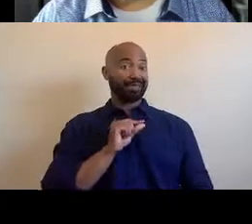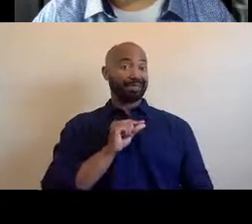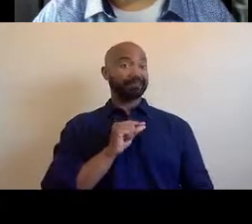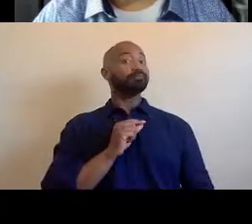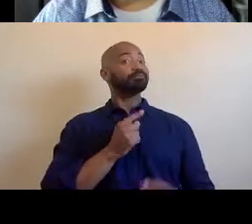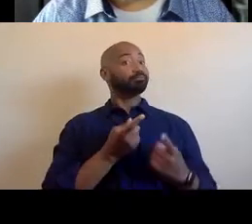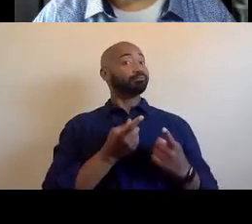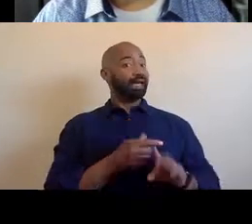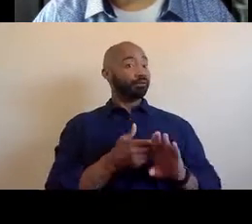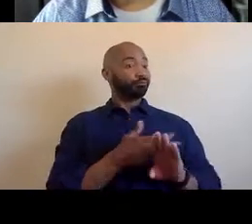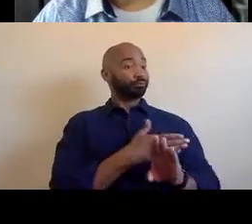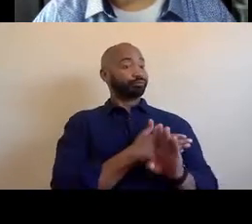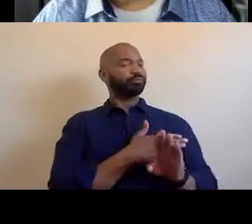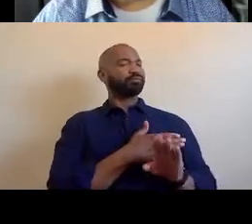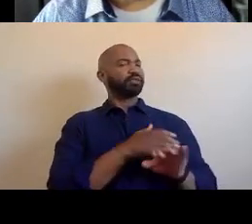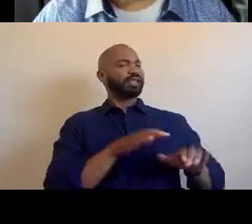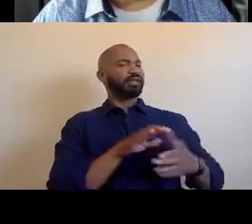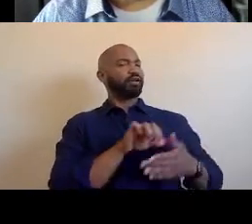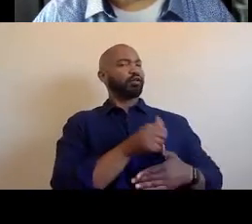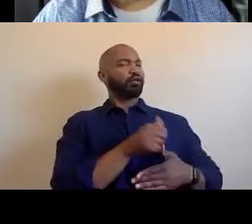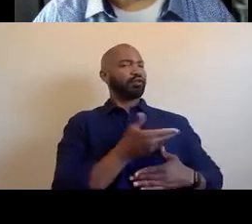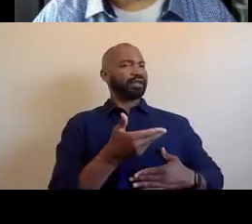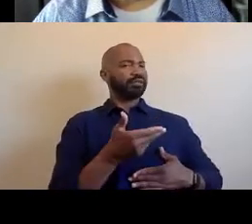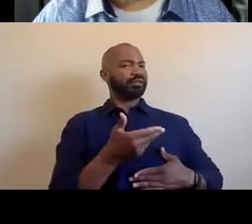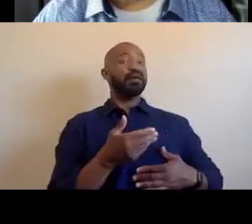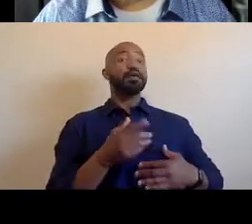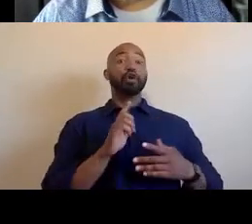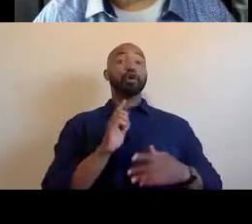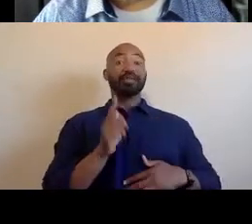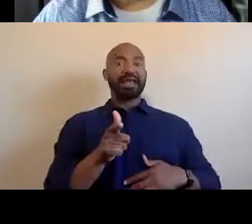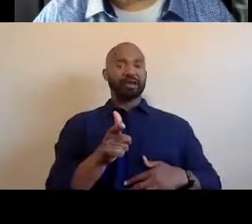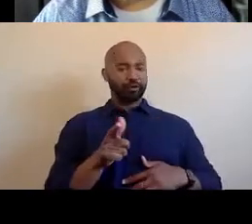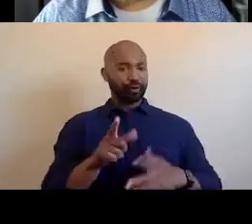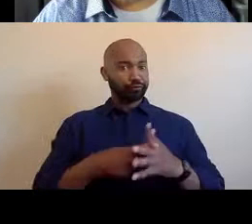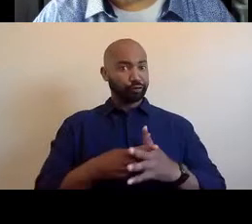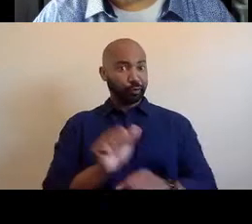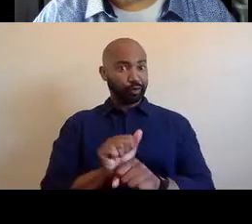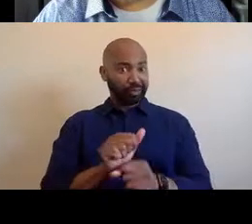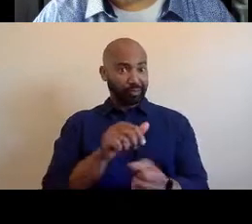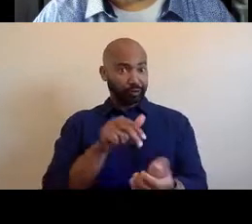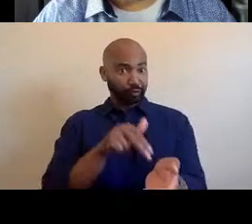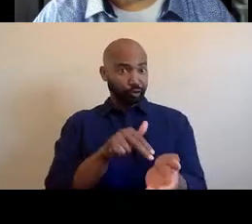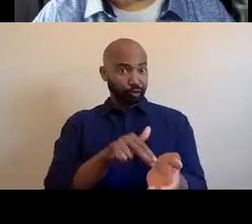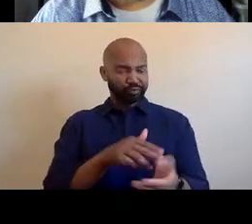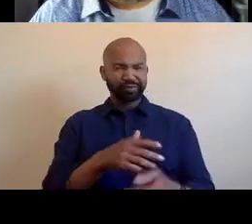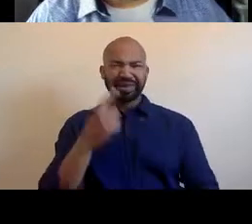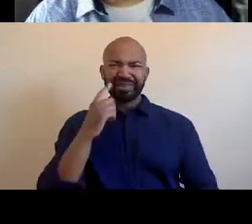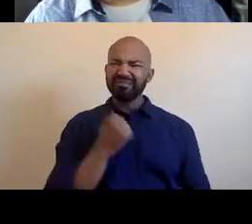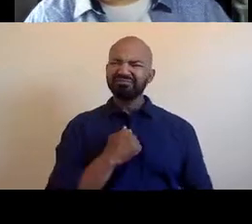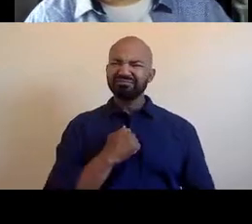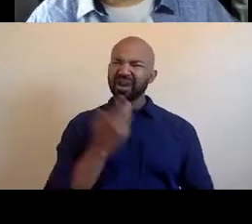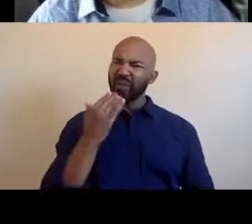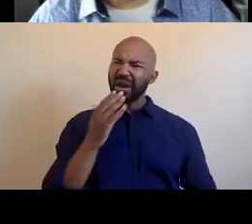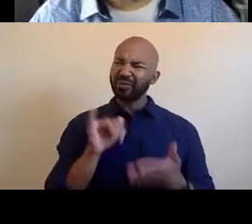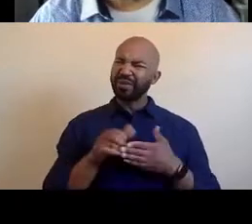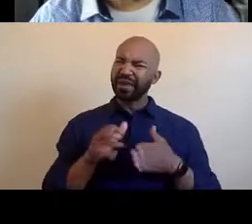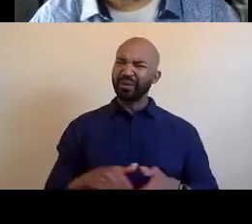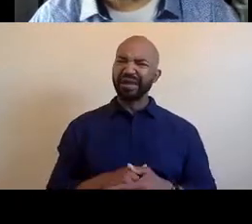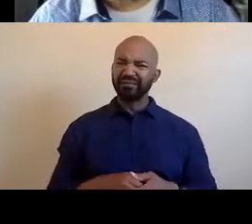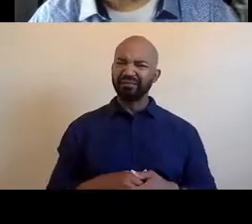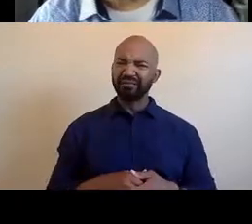I'm always like, why do we do it like that? Or how is that conveyed to our patients that makes sense for us? So I think it's